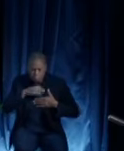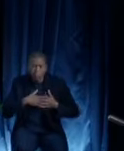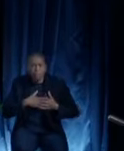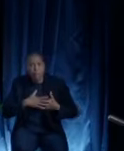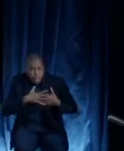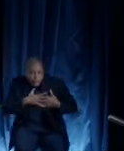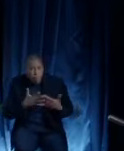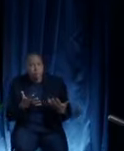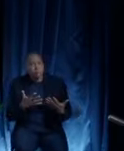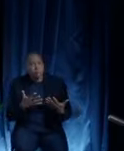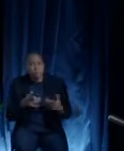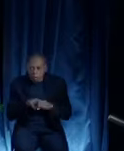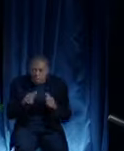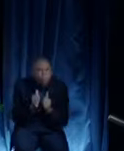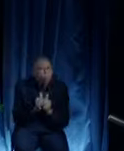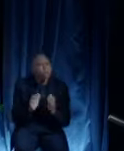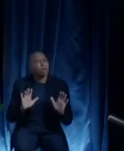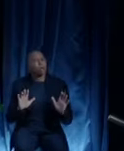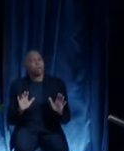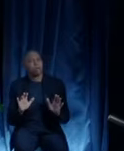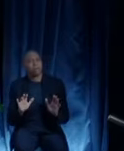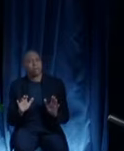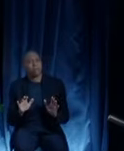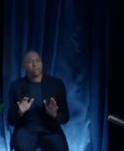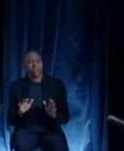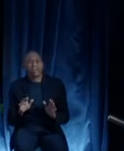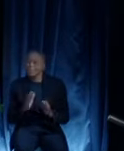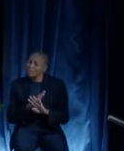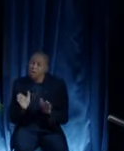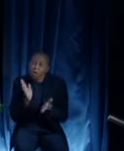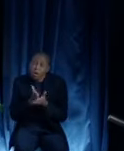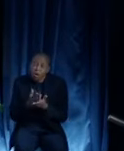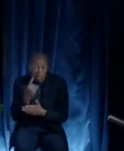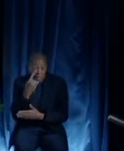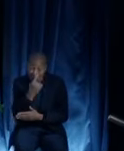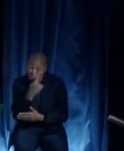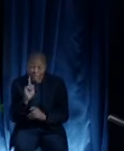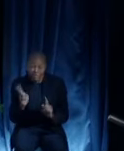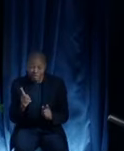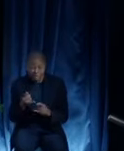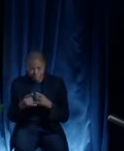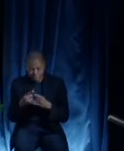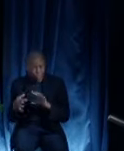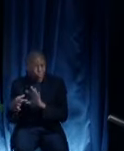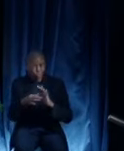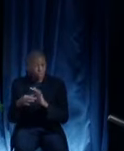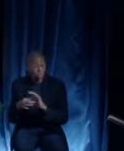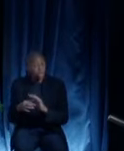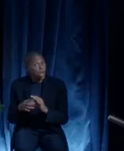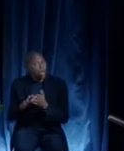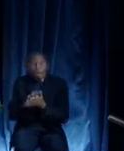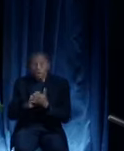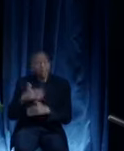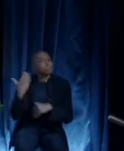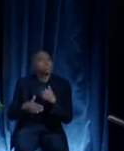Mm. Because there isn't, it just isn't there. The evidence isn't there. It doesn't mean that it didn't happen, but it does mean